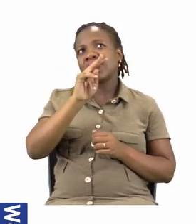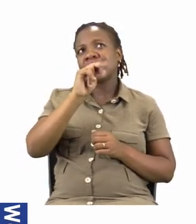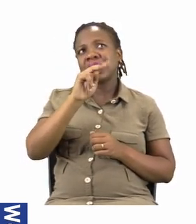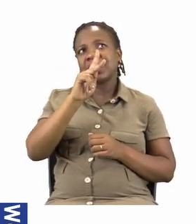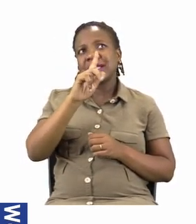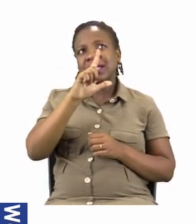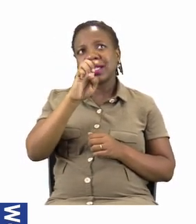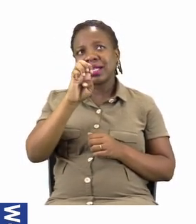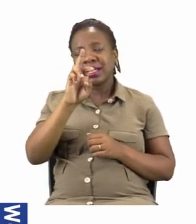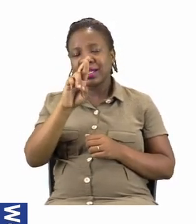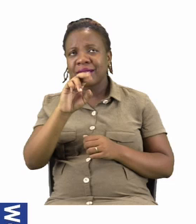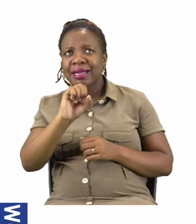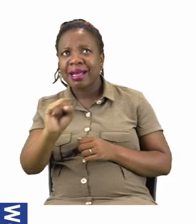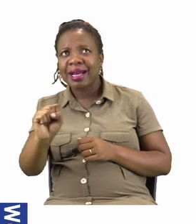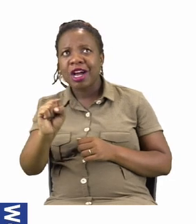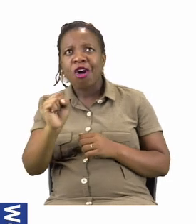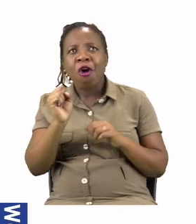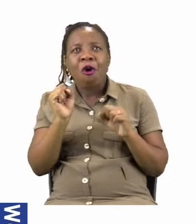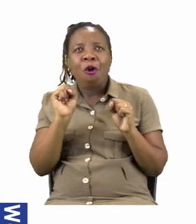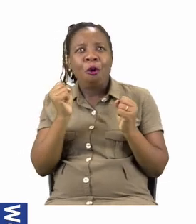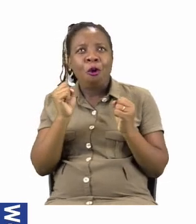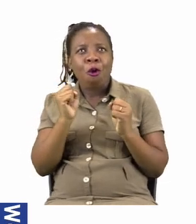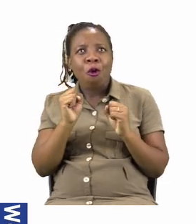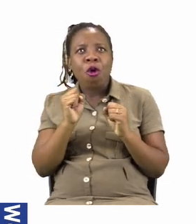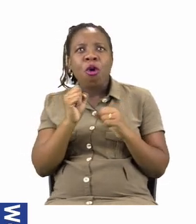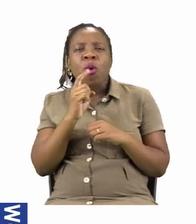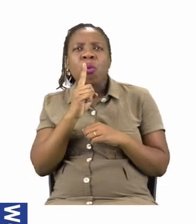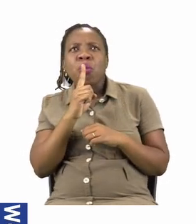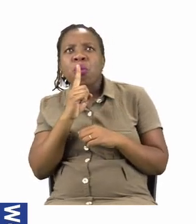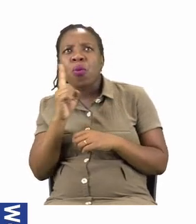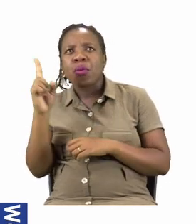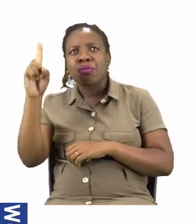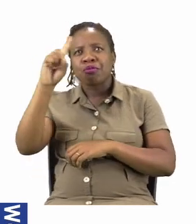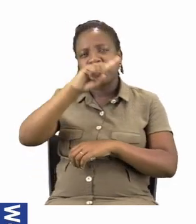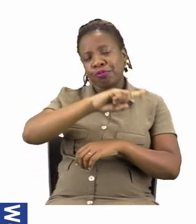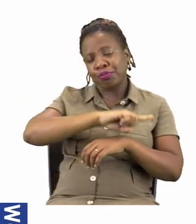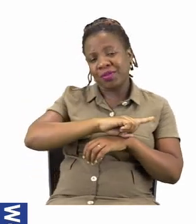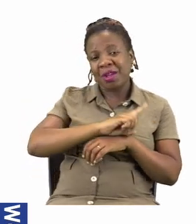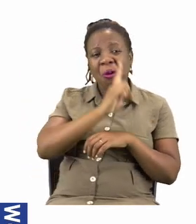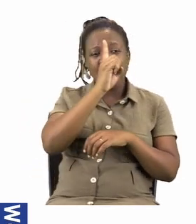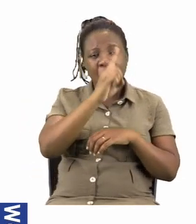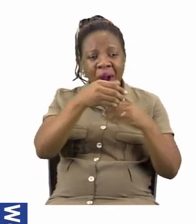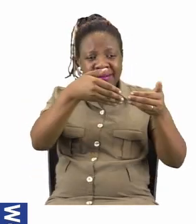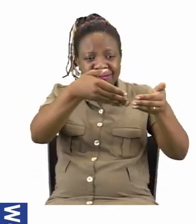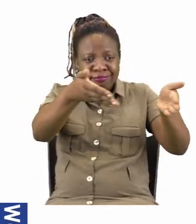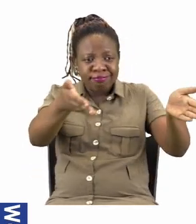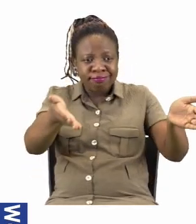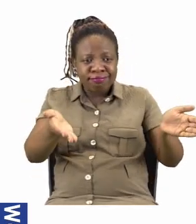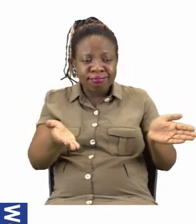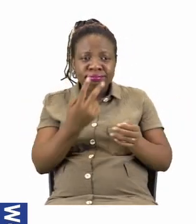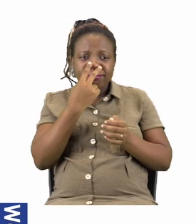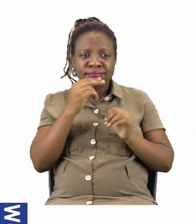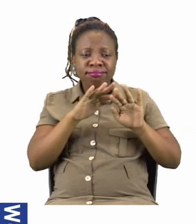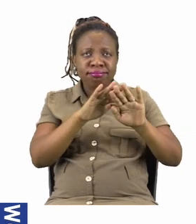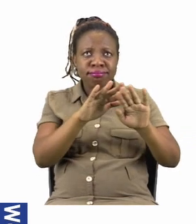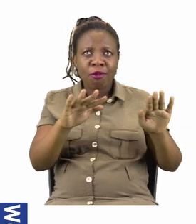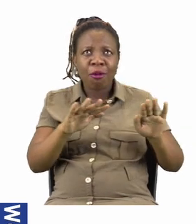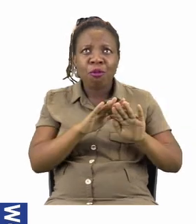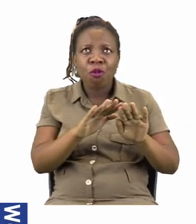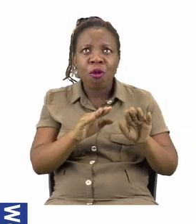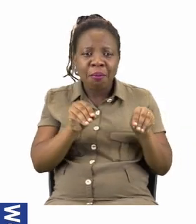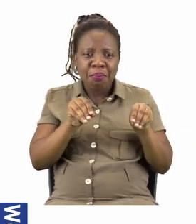of the pools make its own waves. All the children try to surf the